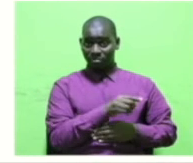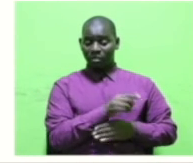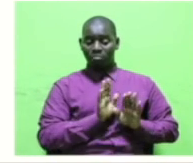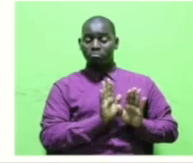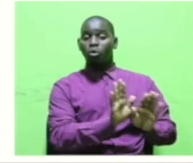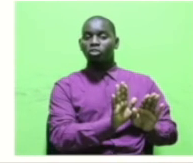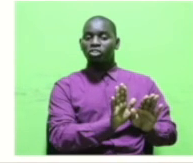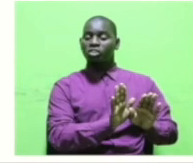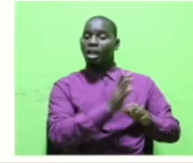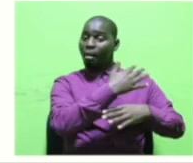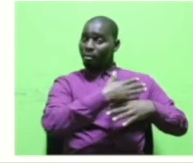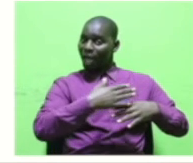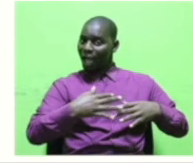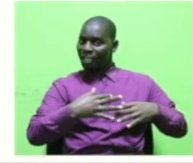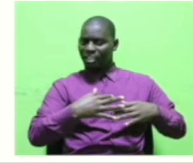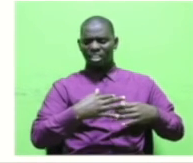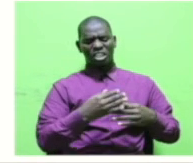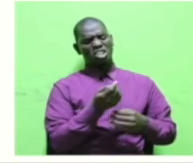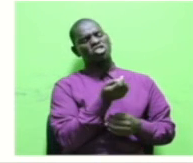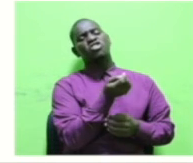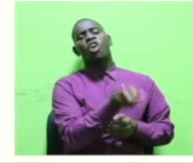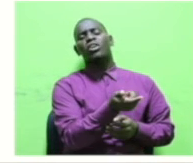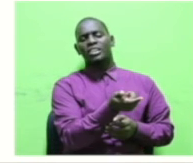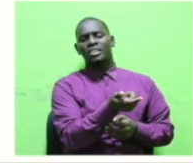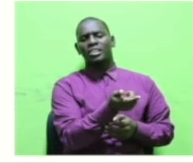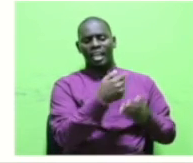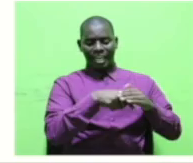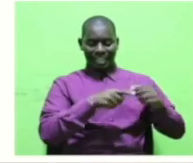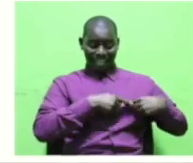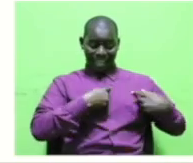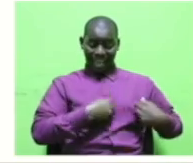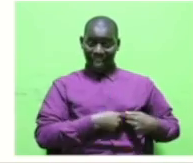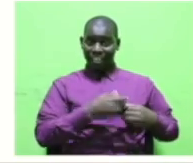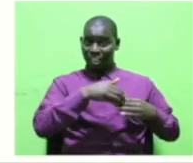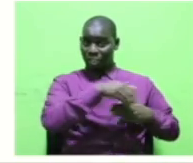shorter distance just from the heart to the lungs.